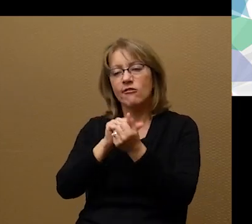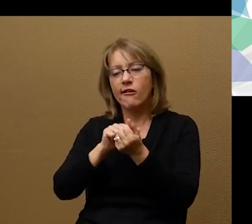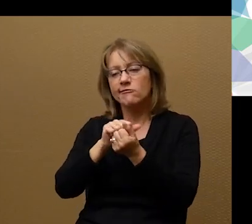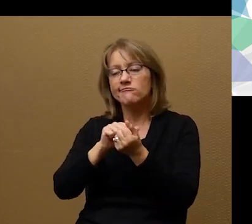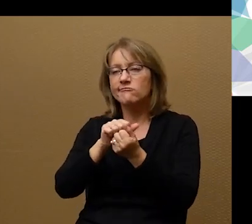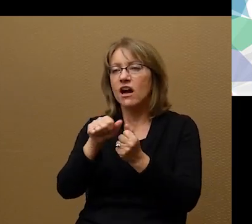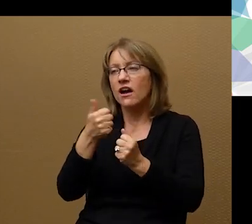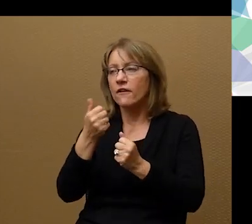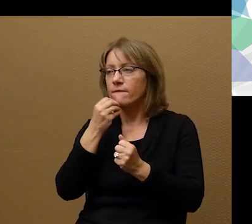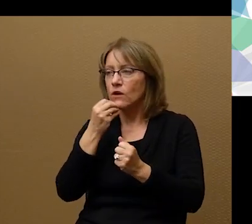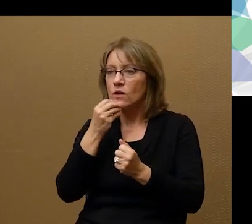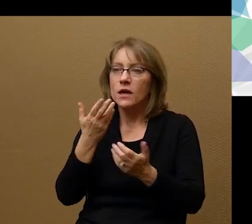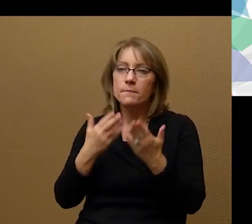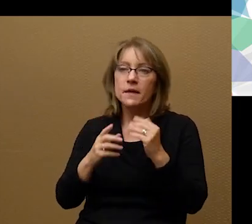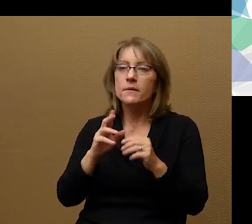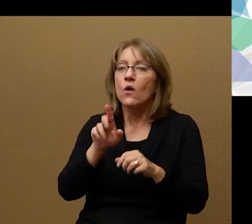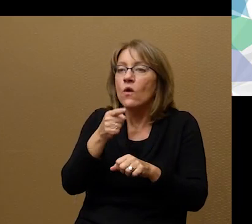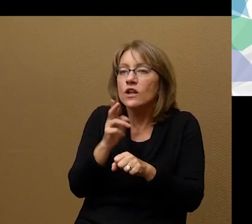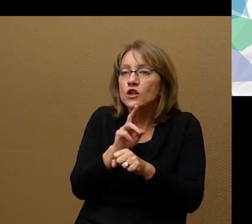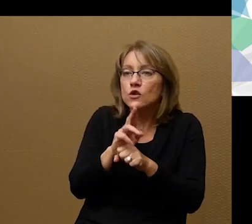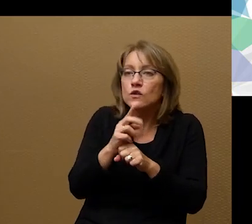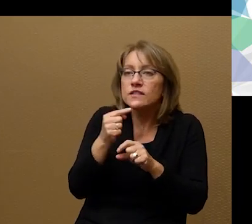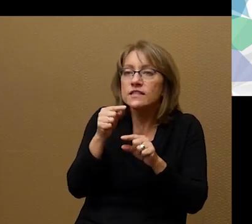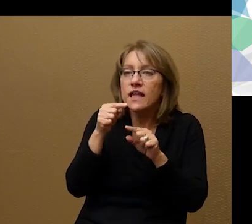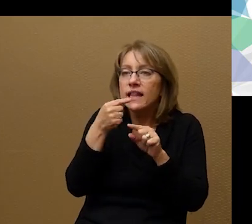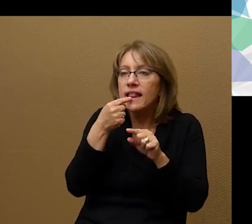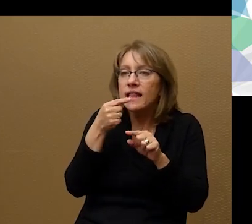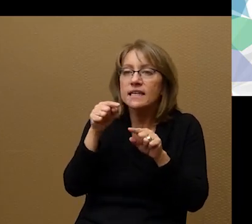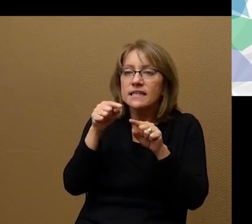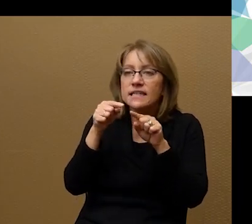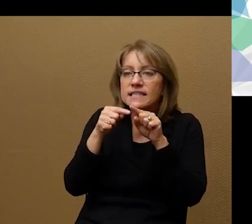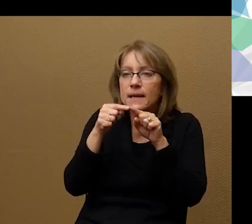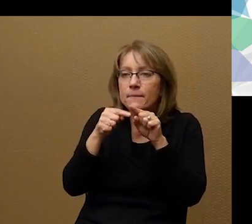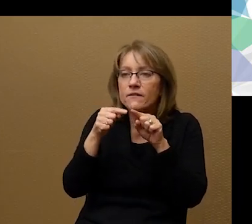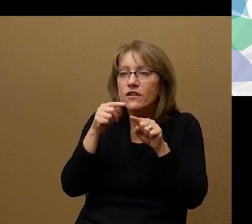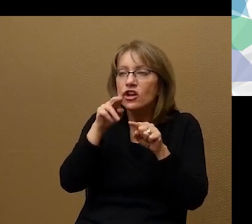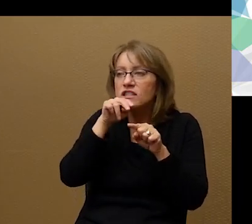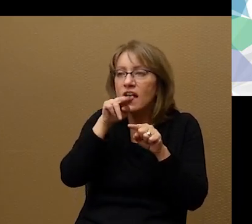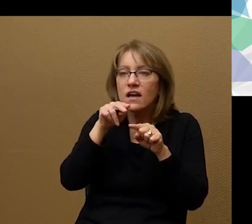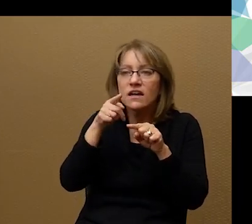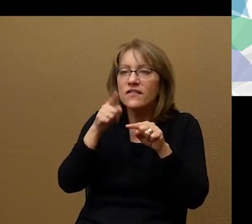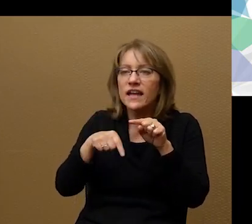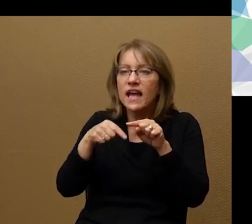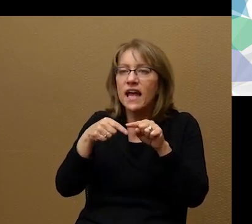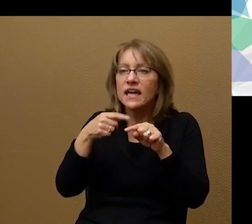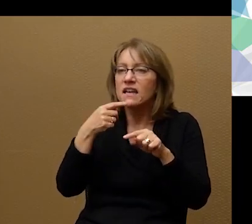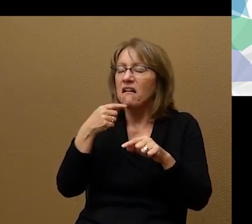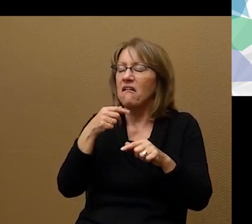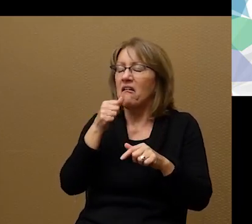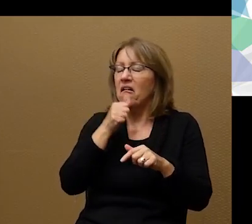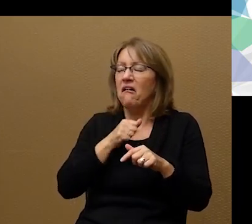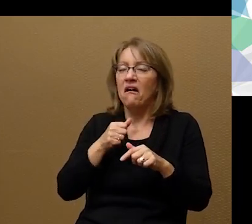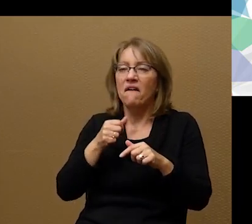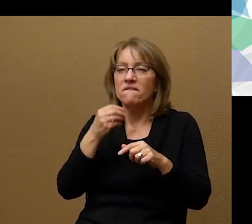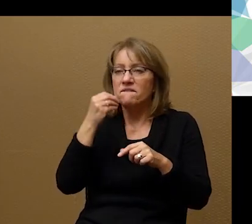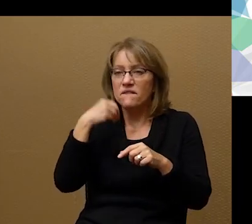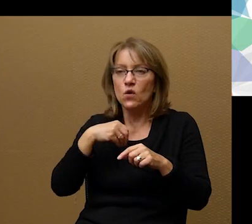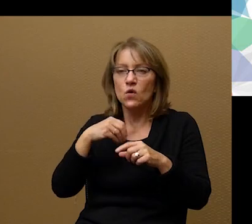might use only the tip of their tongue when eating. They can't stand their whole tongue, or they can't stand food in their whole